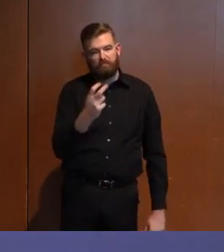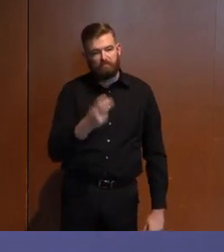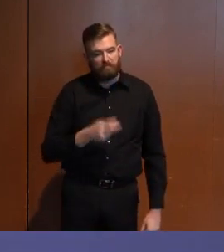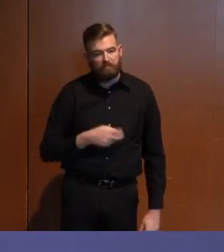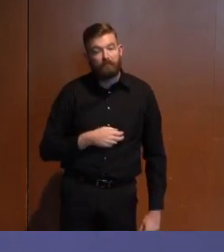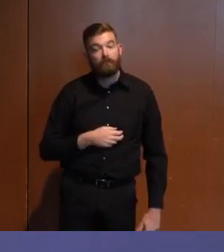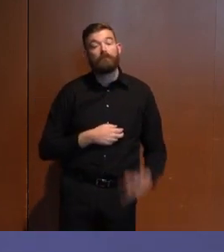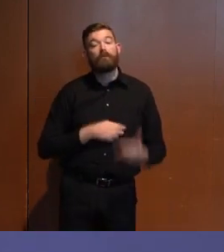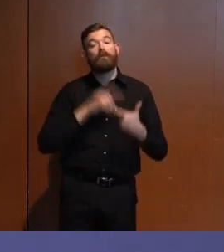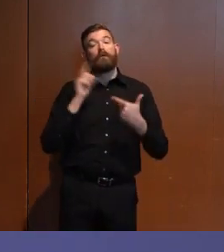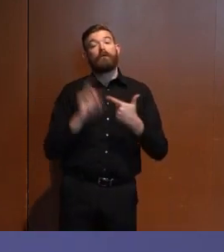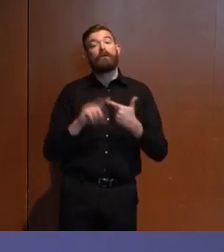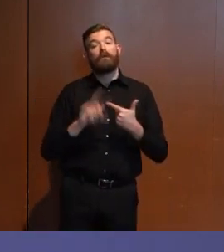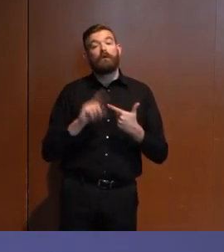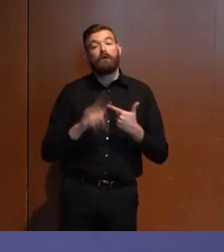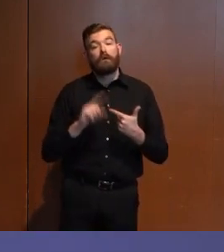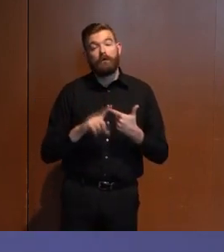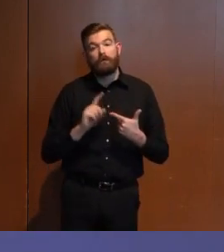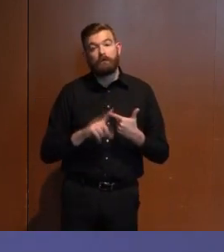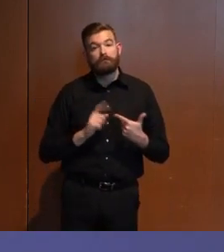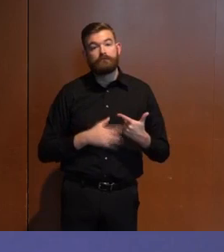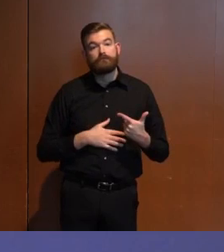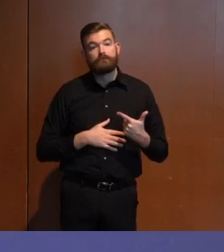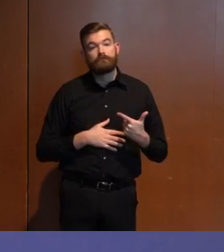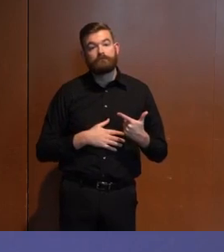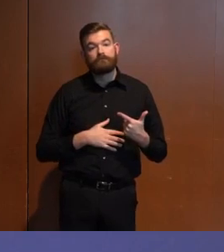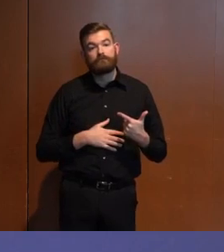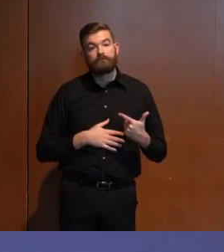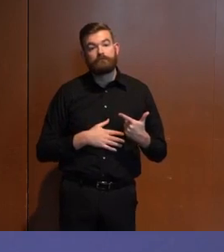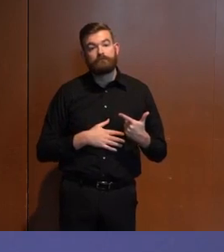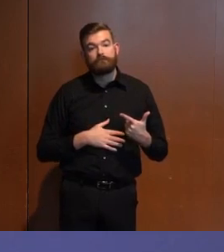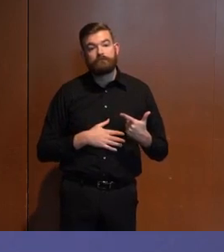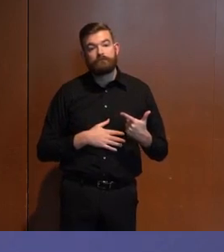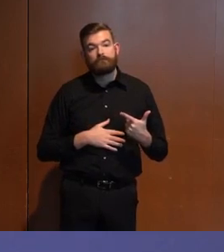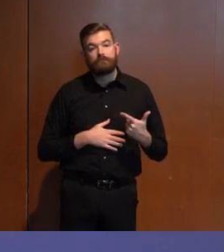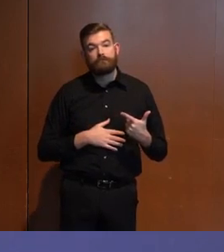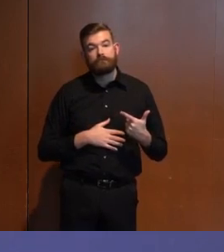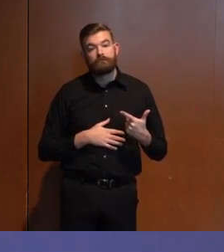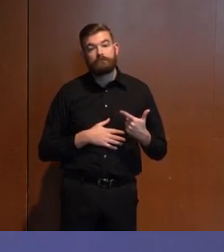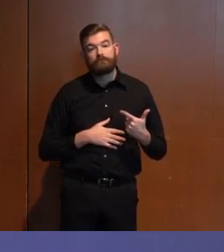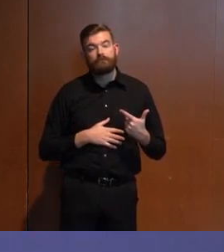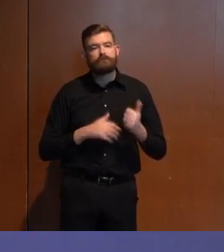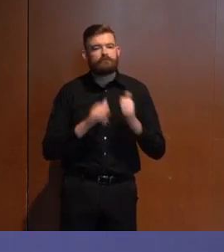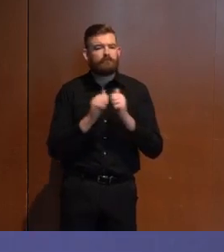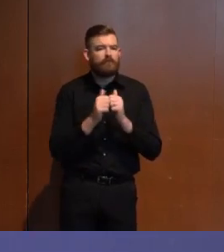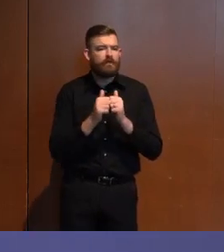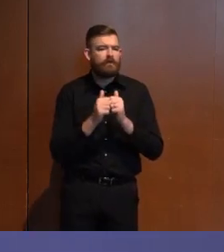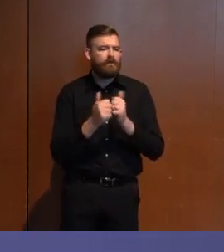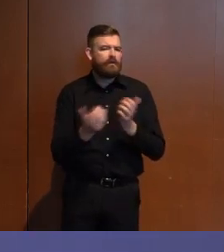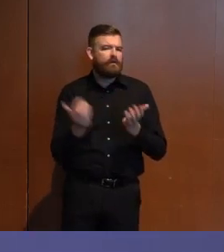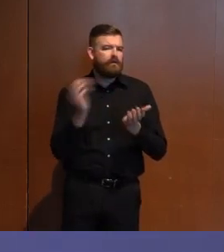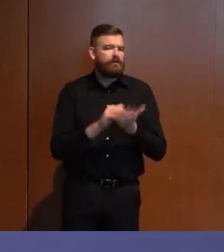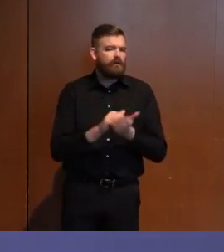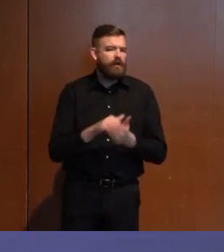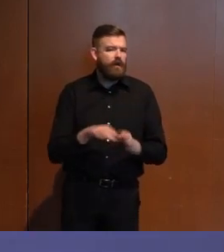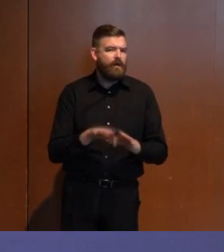the order of business is pretty clear to us, that we break the back of the